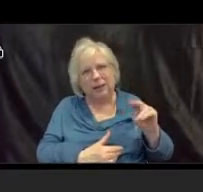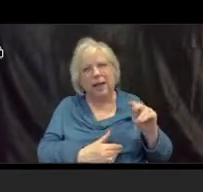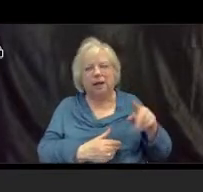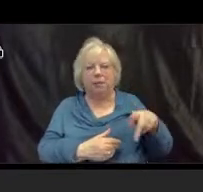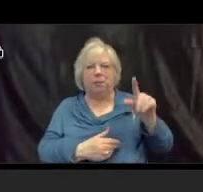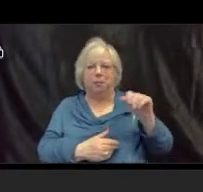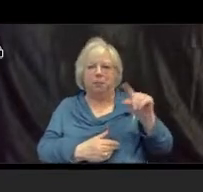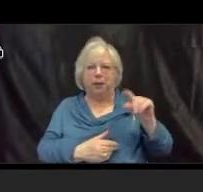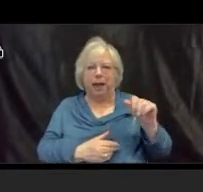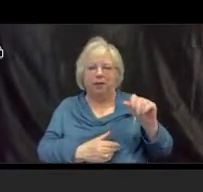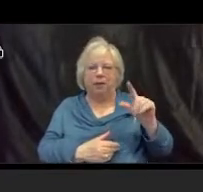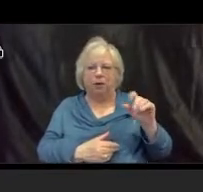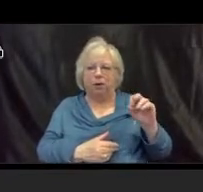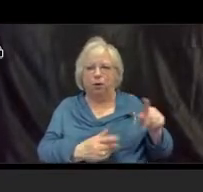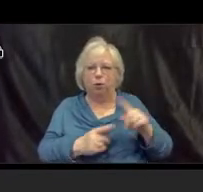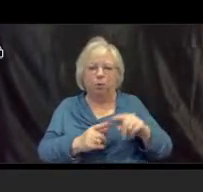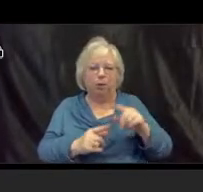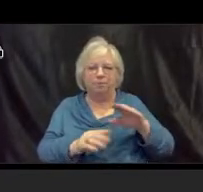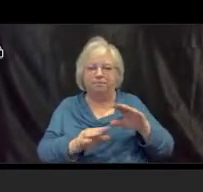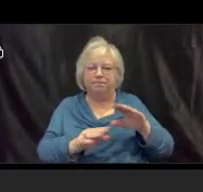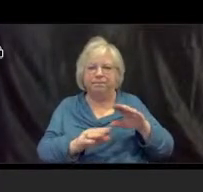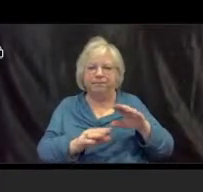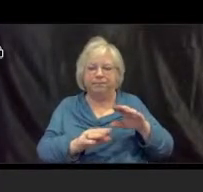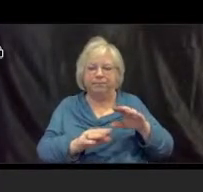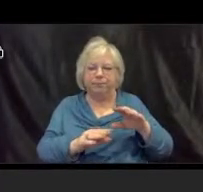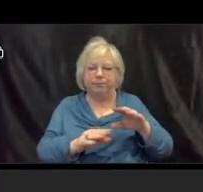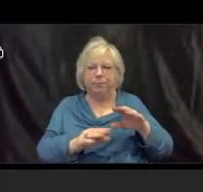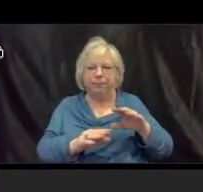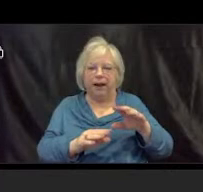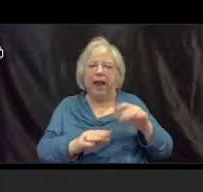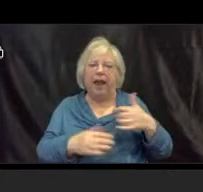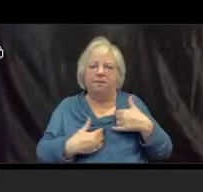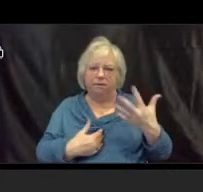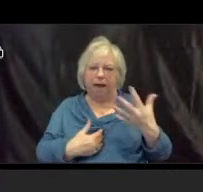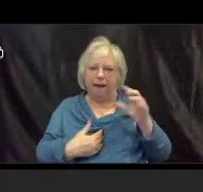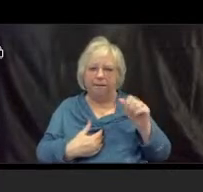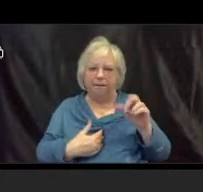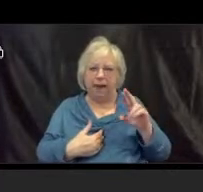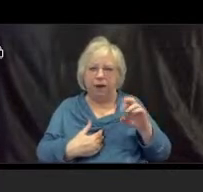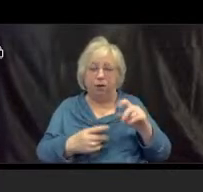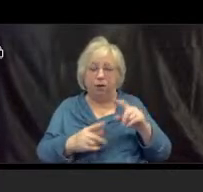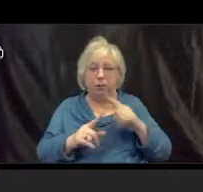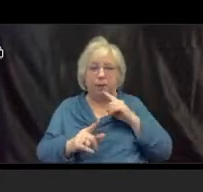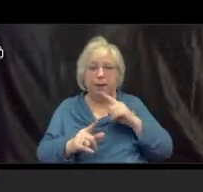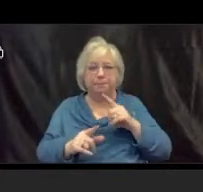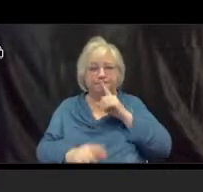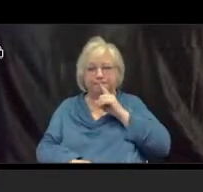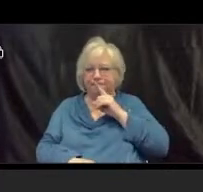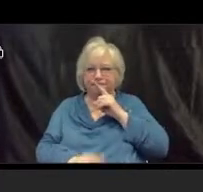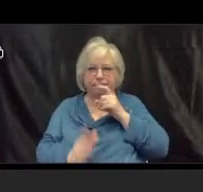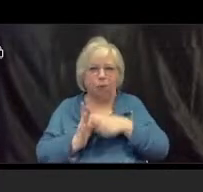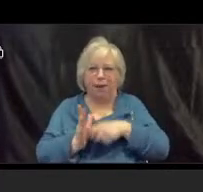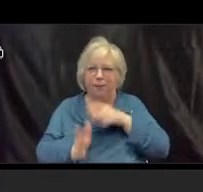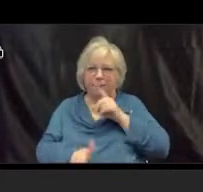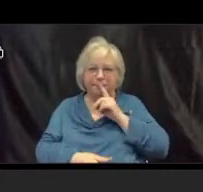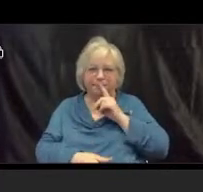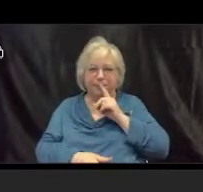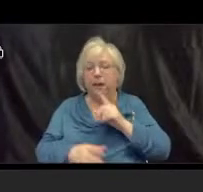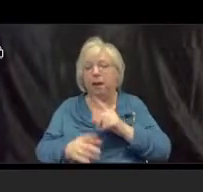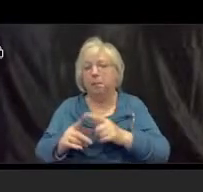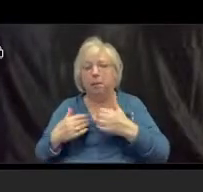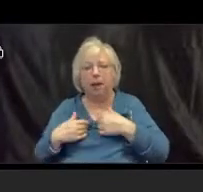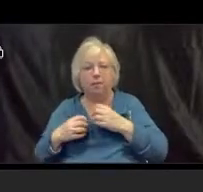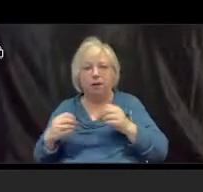acres, but it is unpriced. And what is happening is we have no sewer